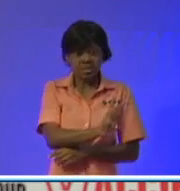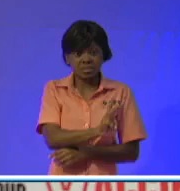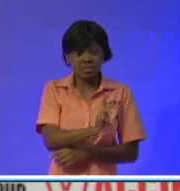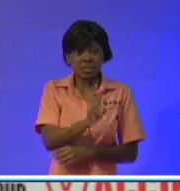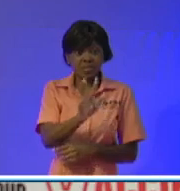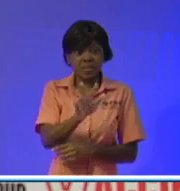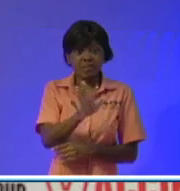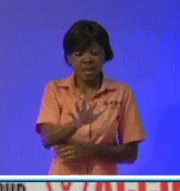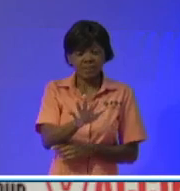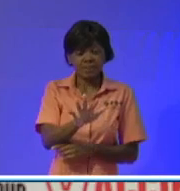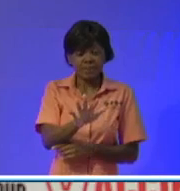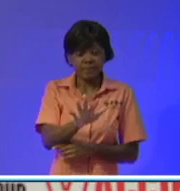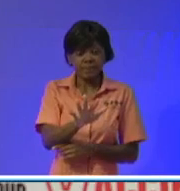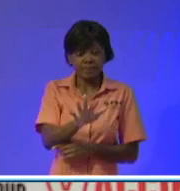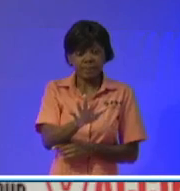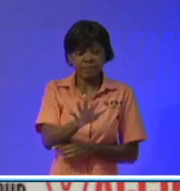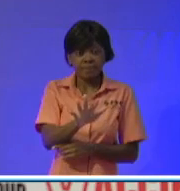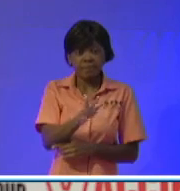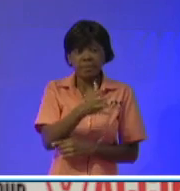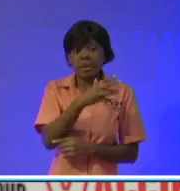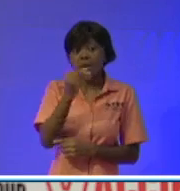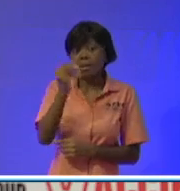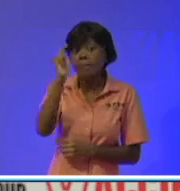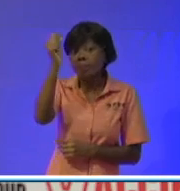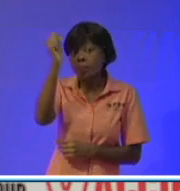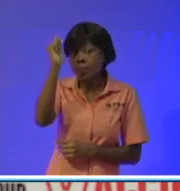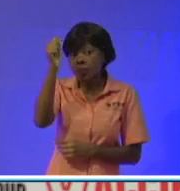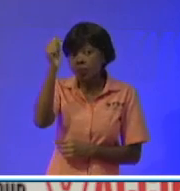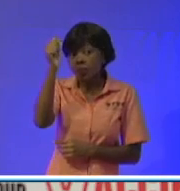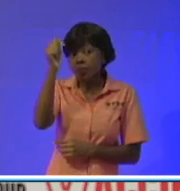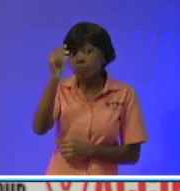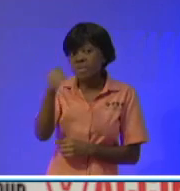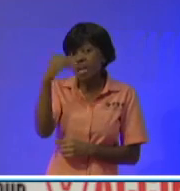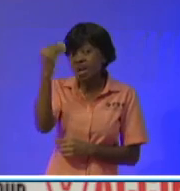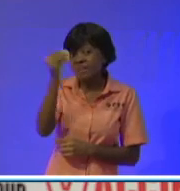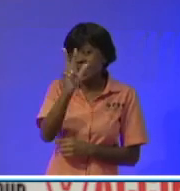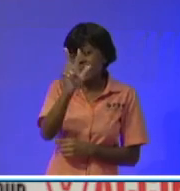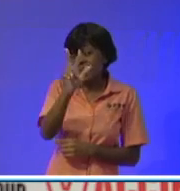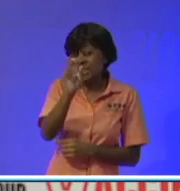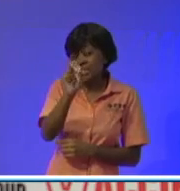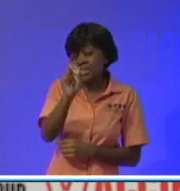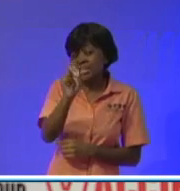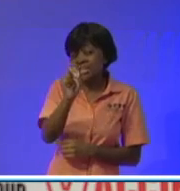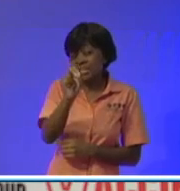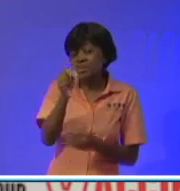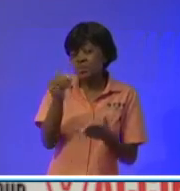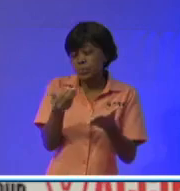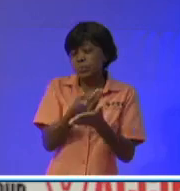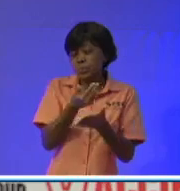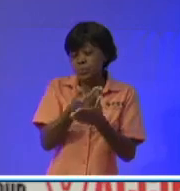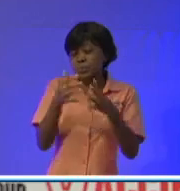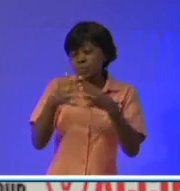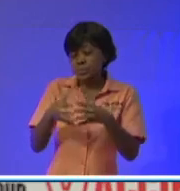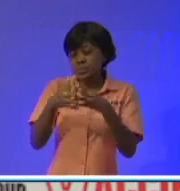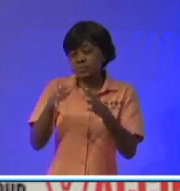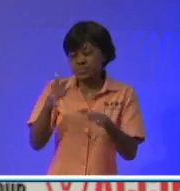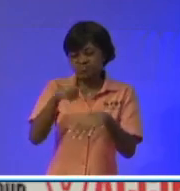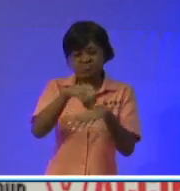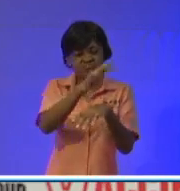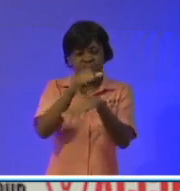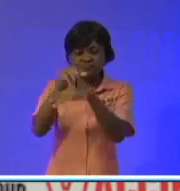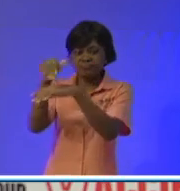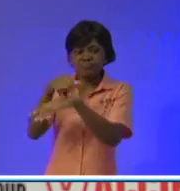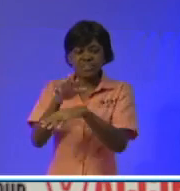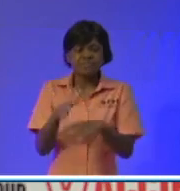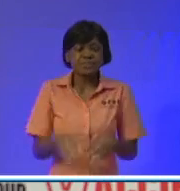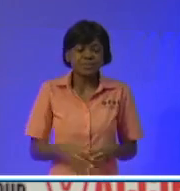35, and Tobago got 30. So from our strategic stock of oxygen concentrators, we